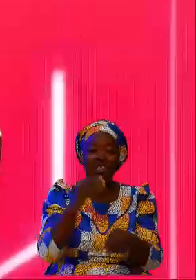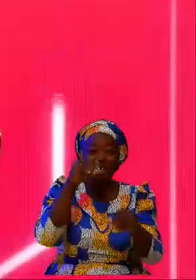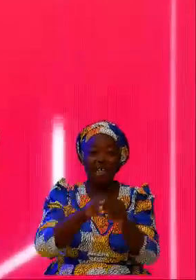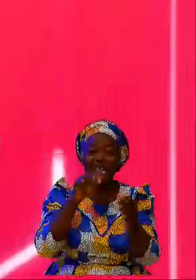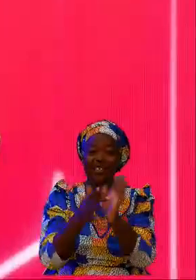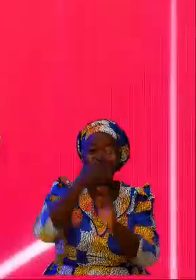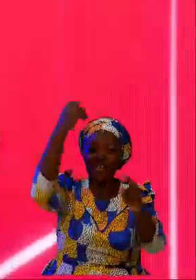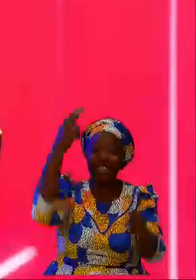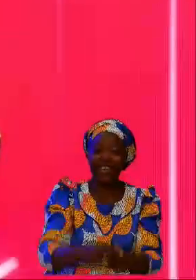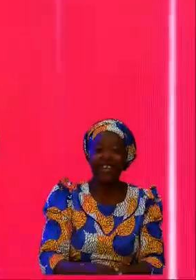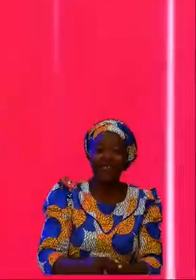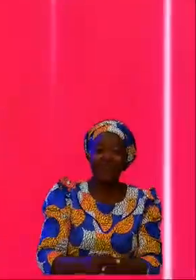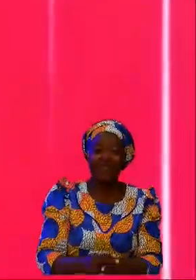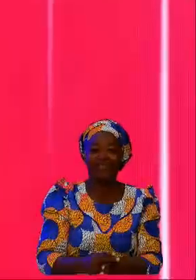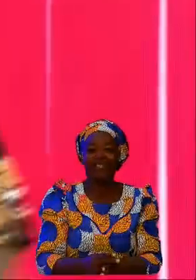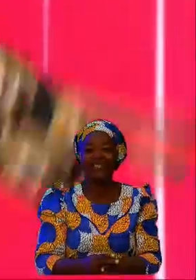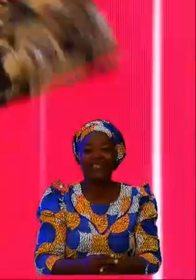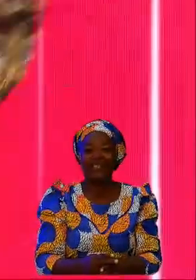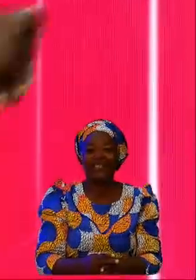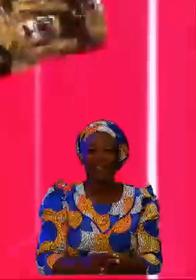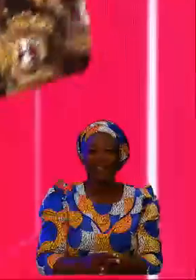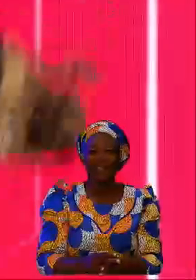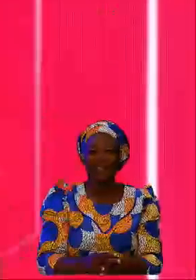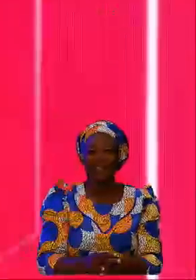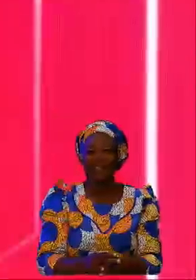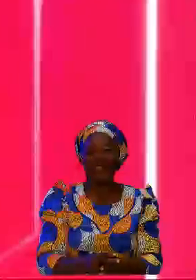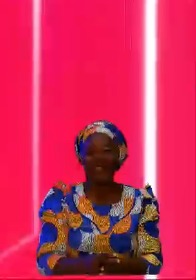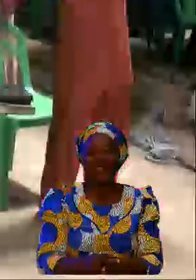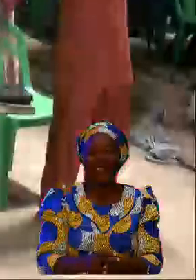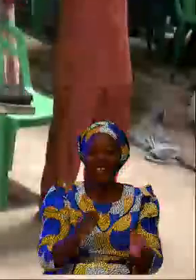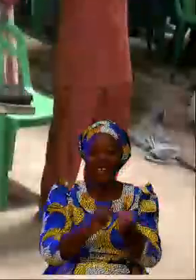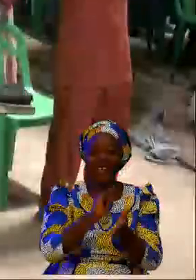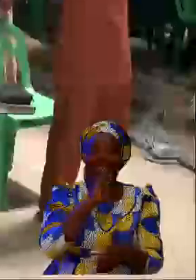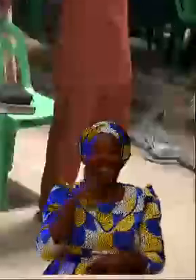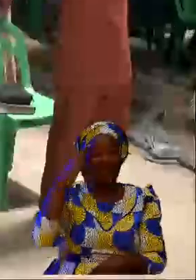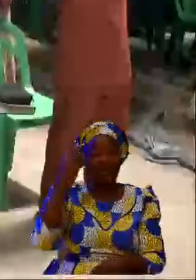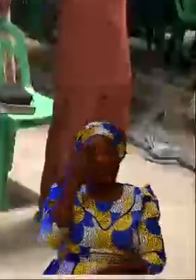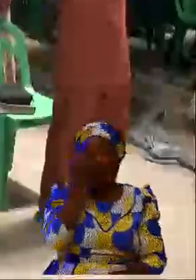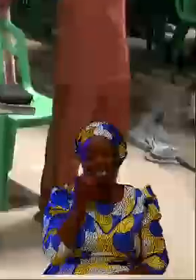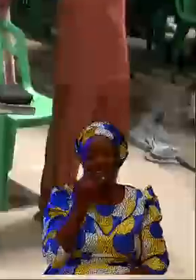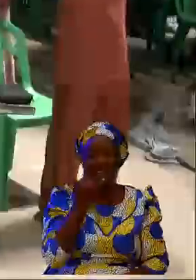our country, in the continent, in Jesus' name.